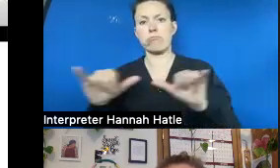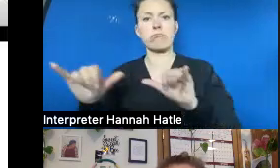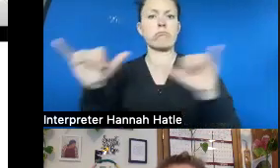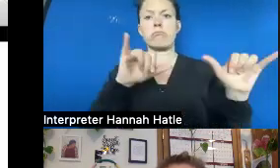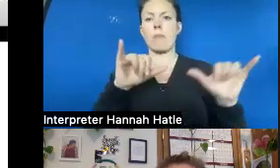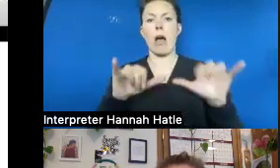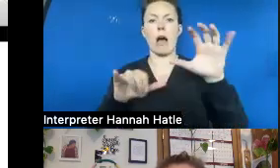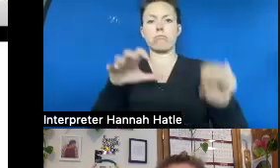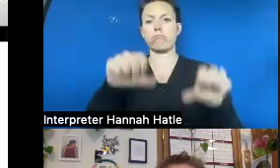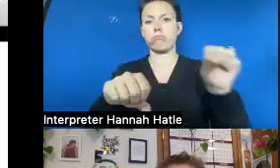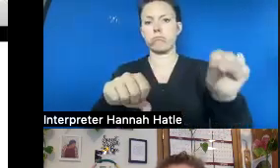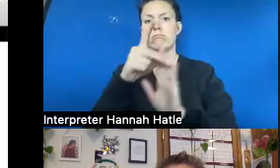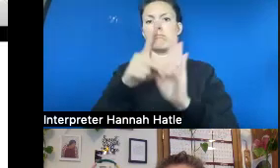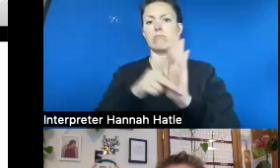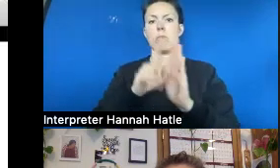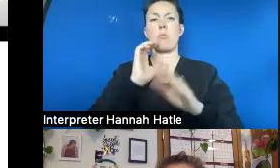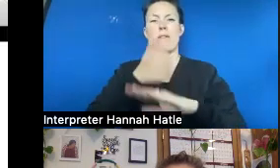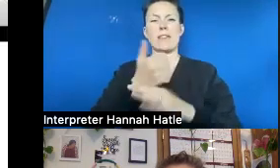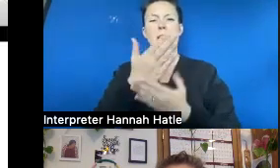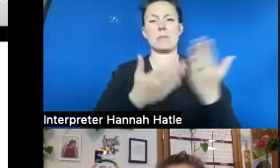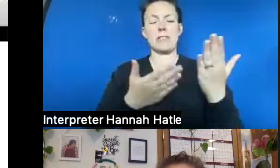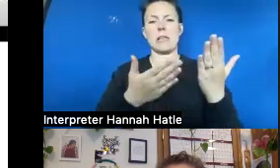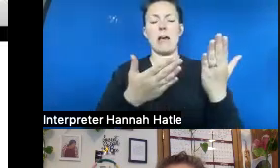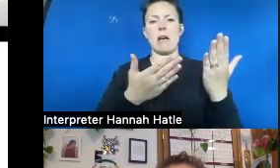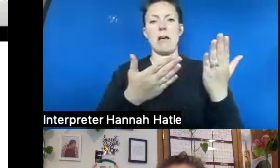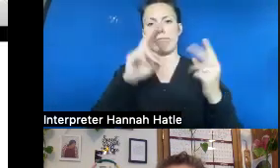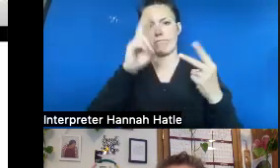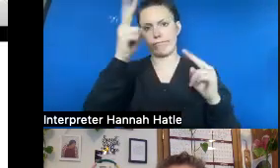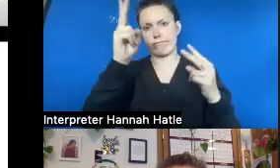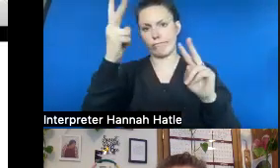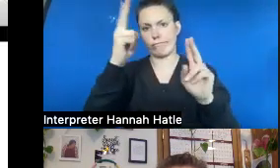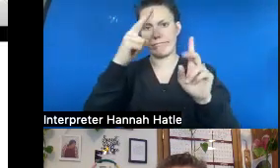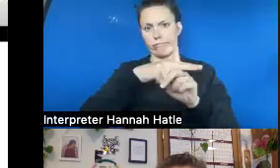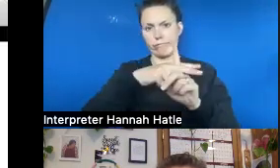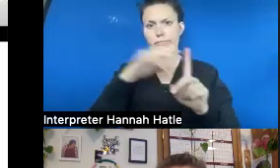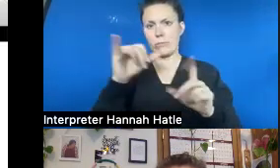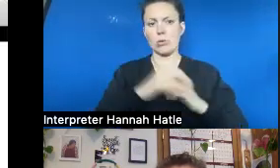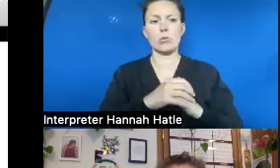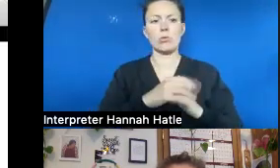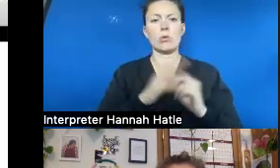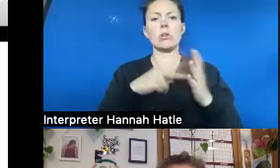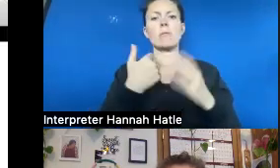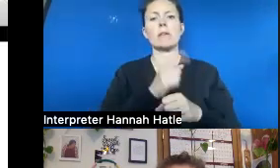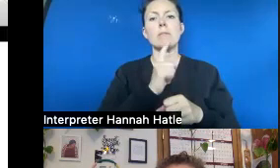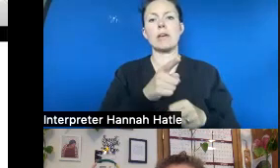internalized some of these fears and misunderstandings, right? So making sure that we're checking our own assumptions